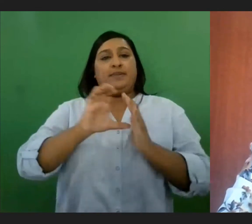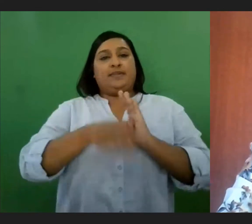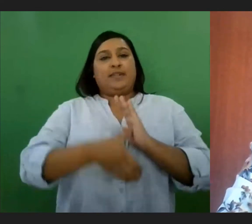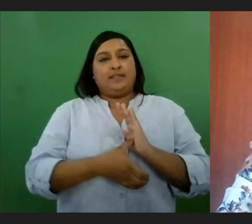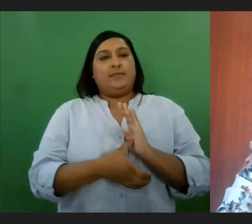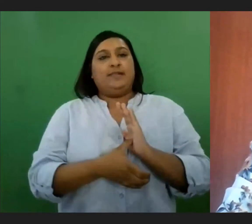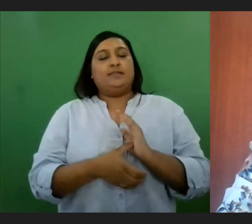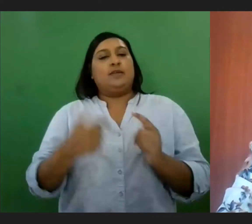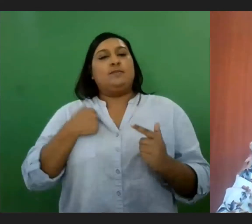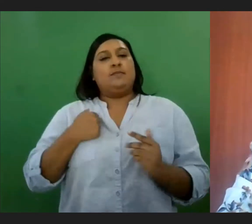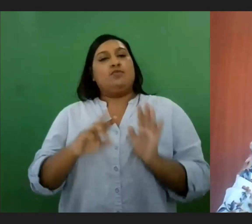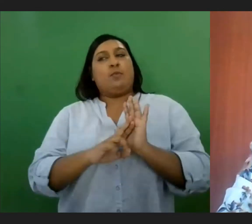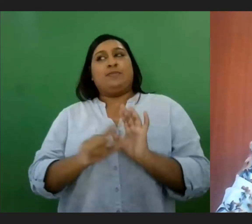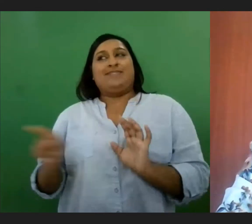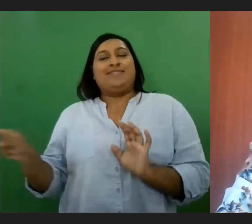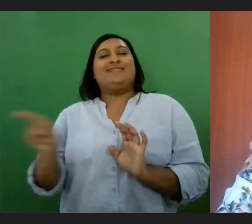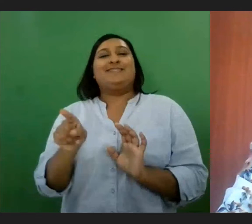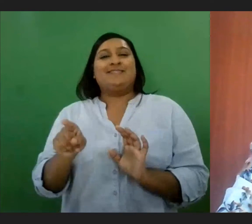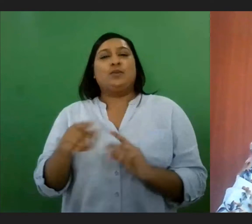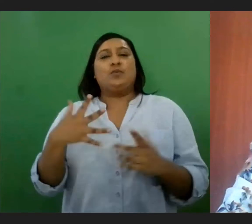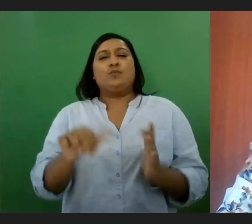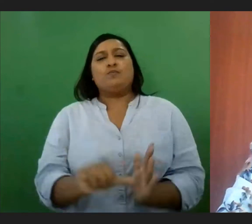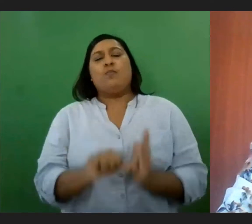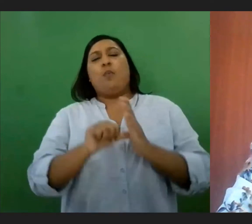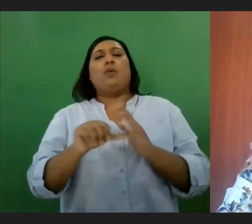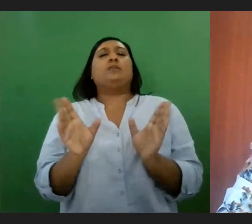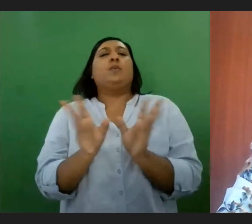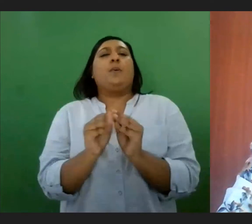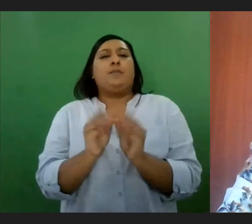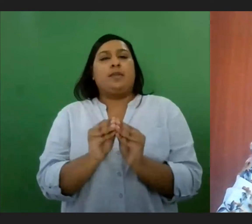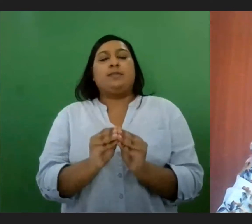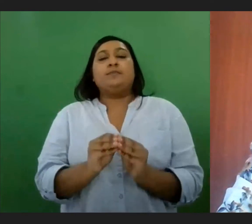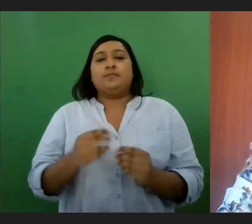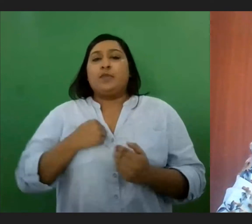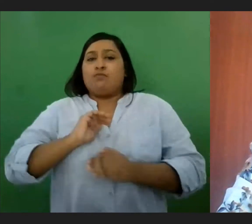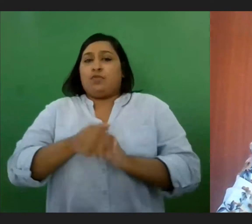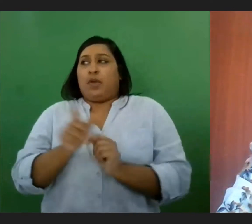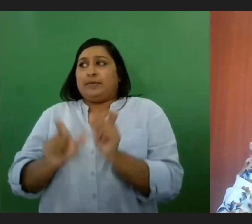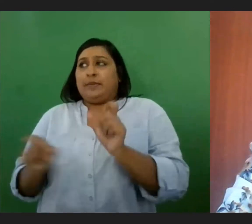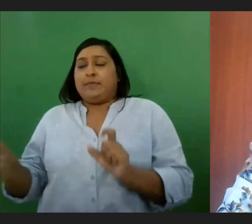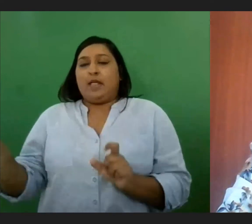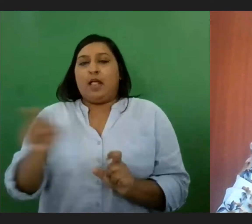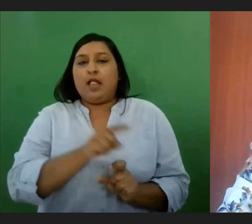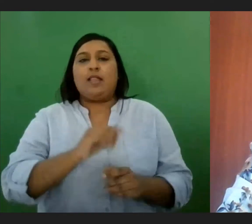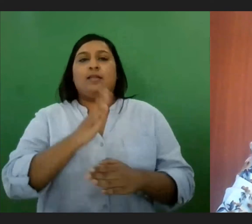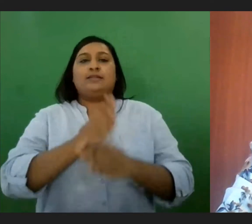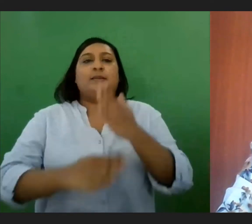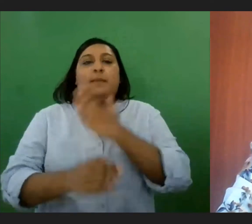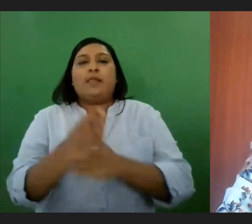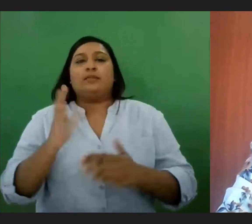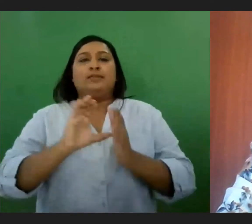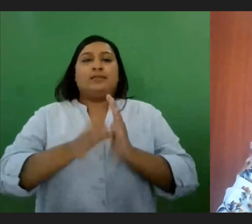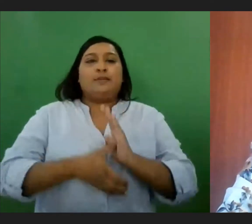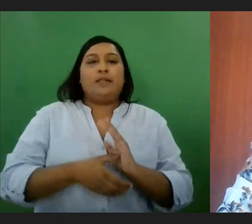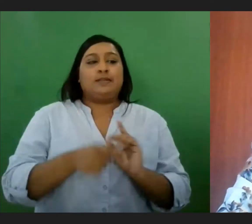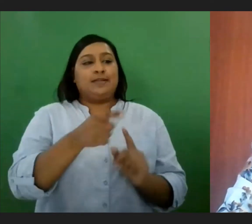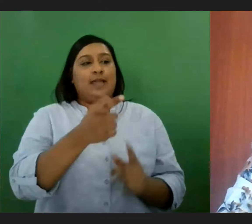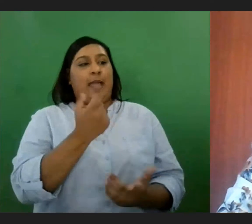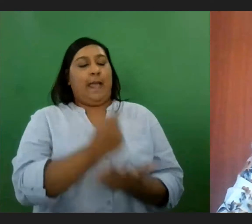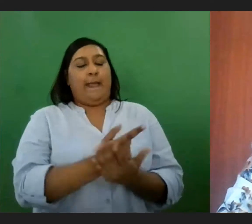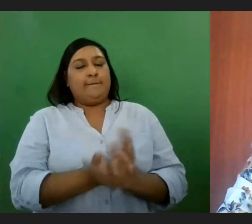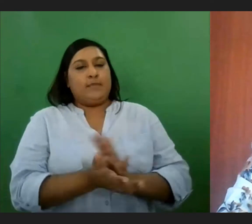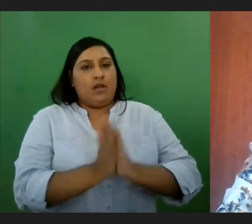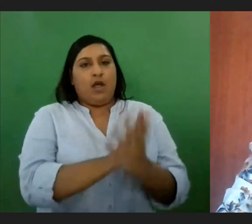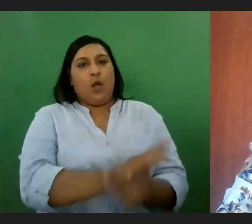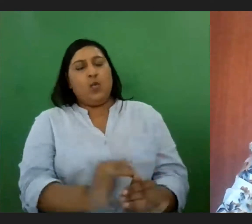webinar. The protection and safety of persons with disabilities during situations of risk, national disasters,